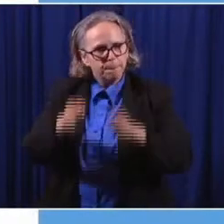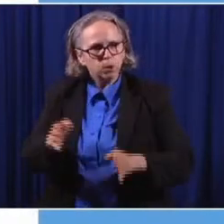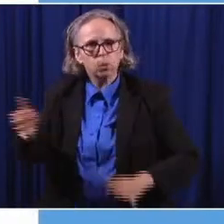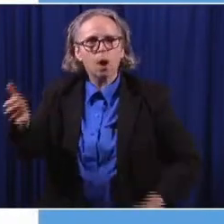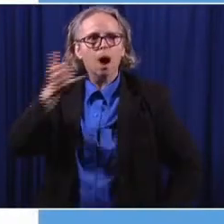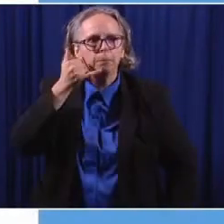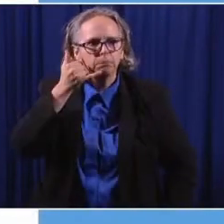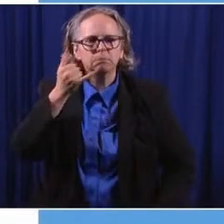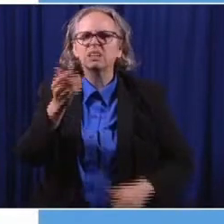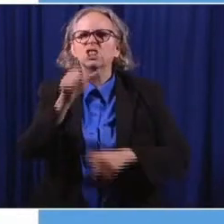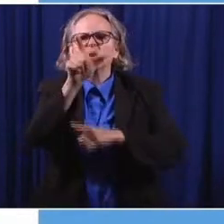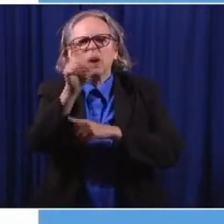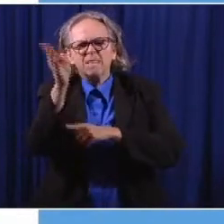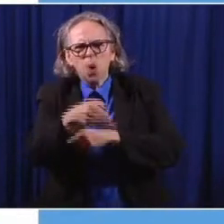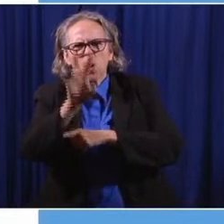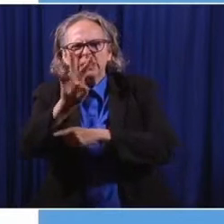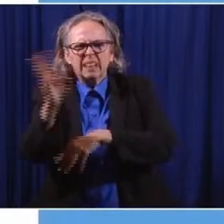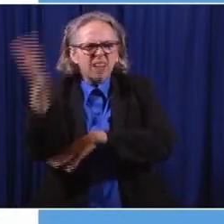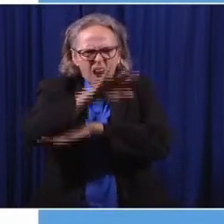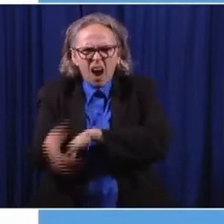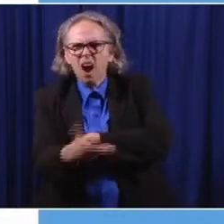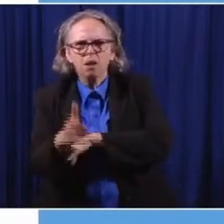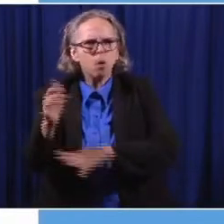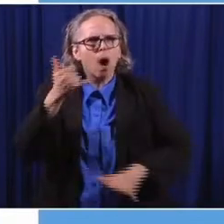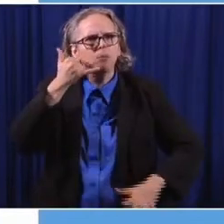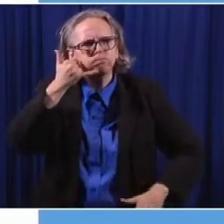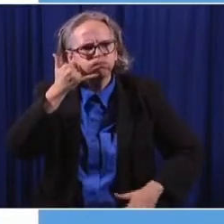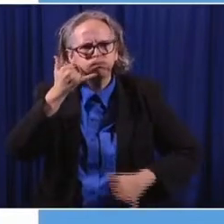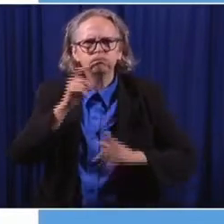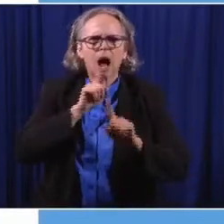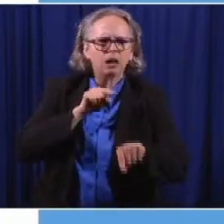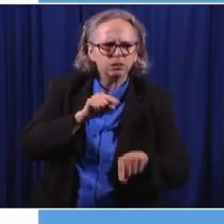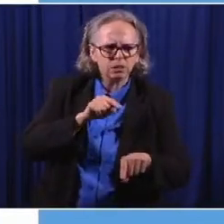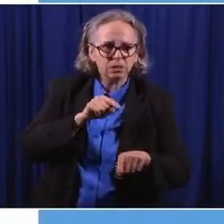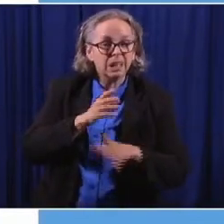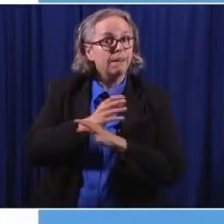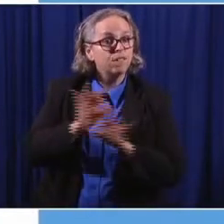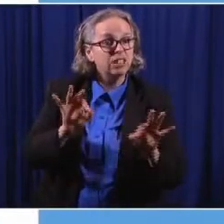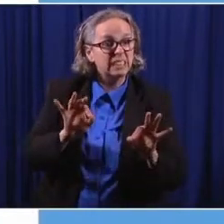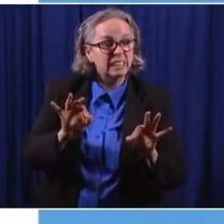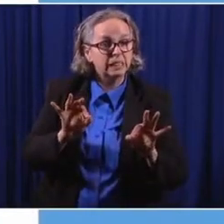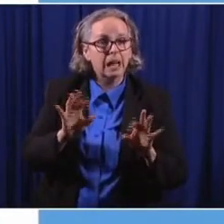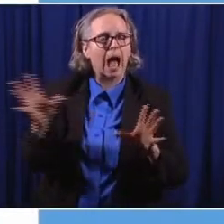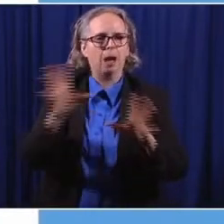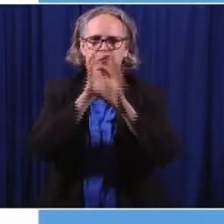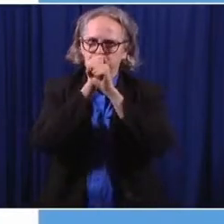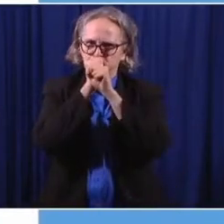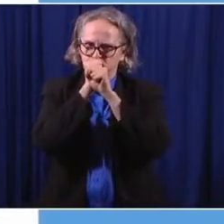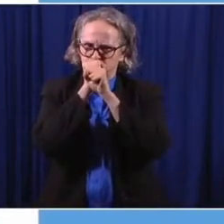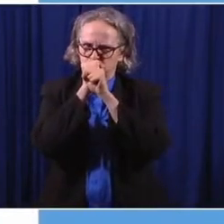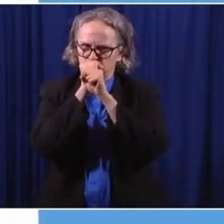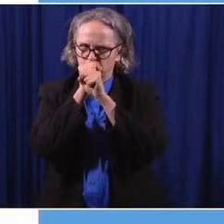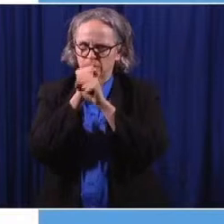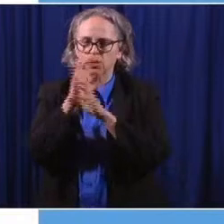week. And it gives every Ohioan a free, confidential way to just reach out